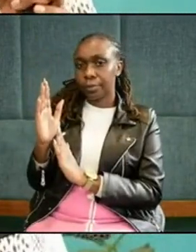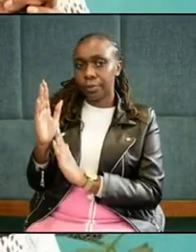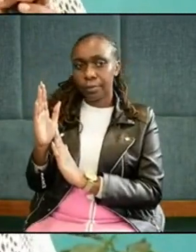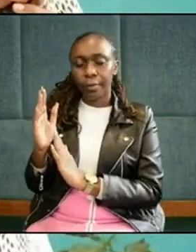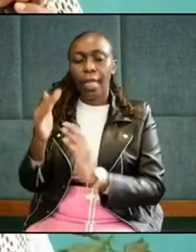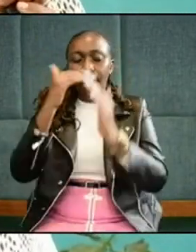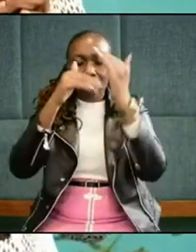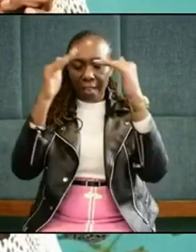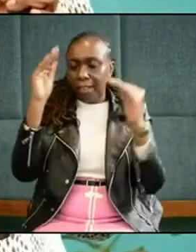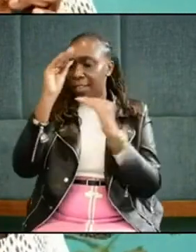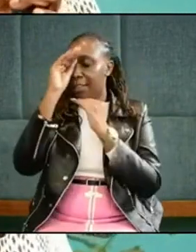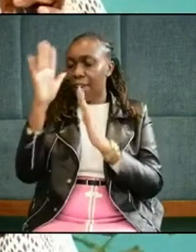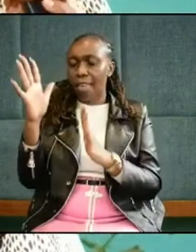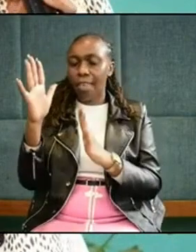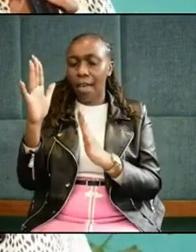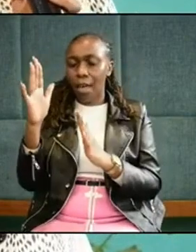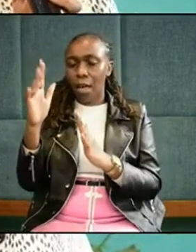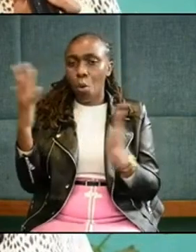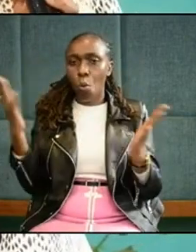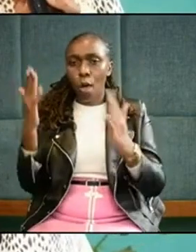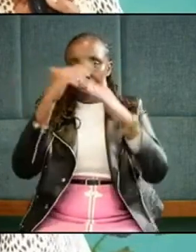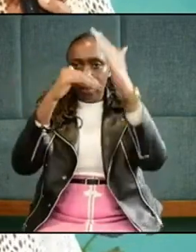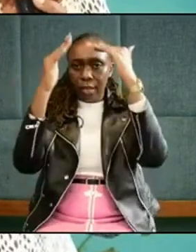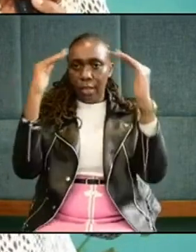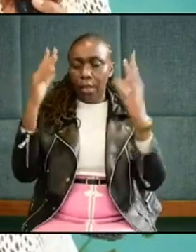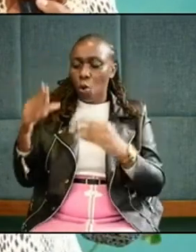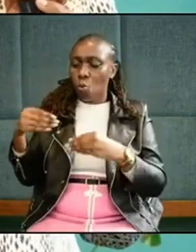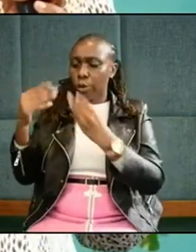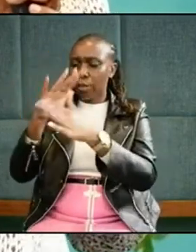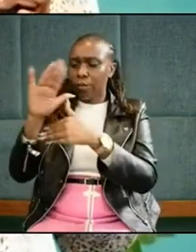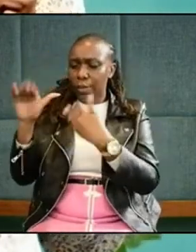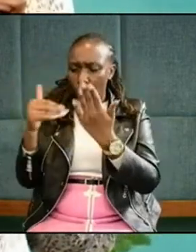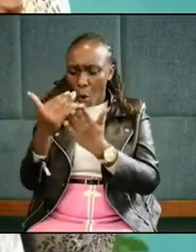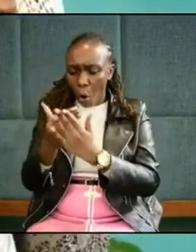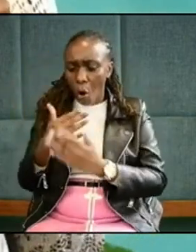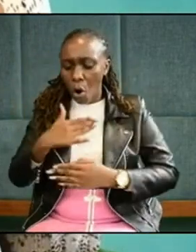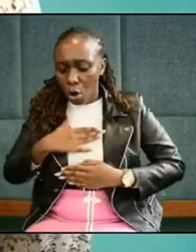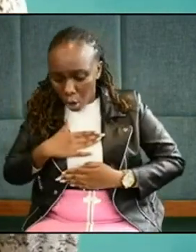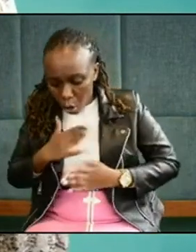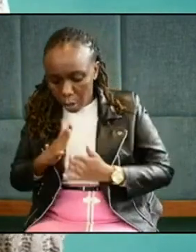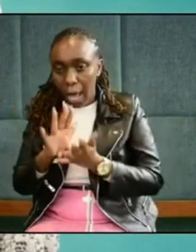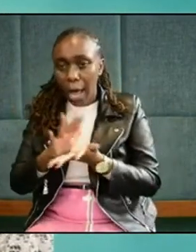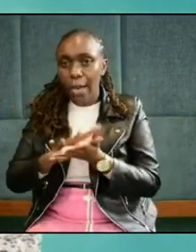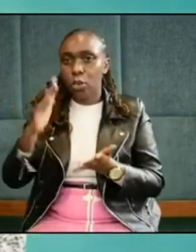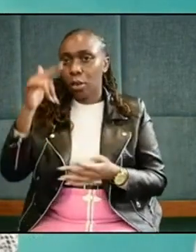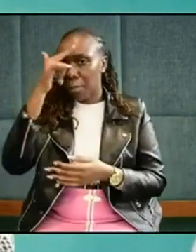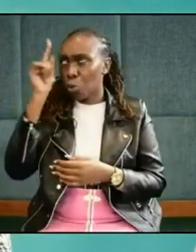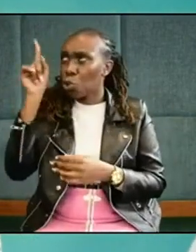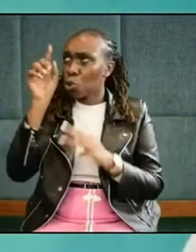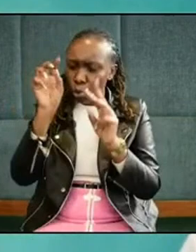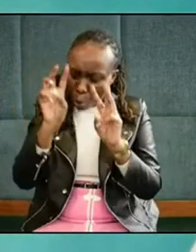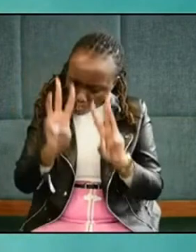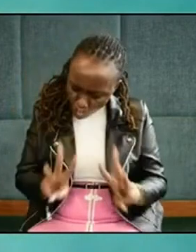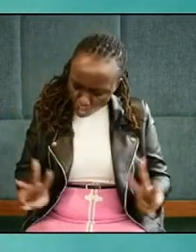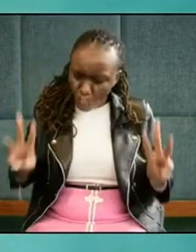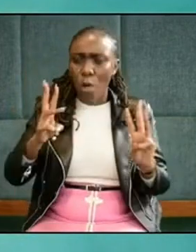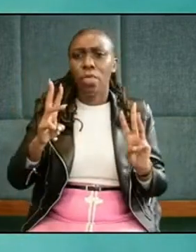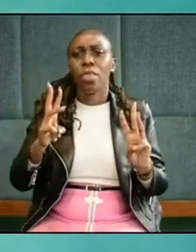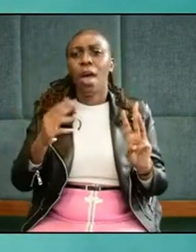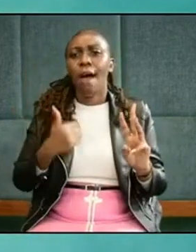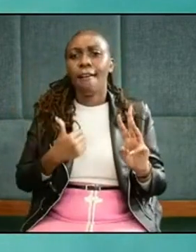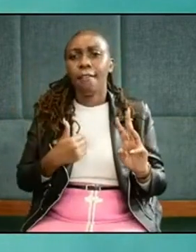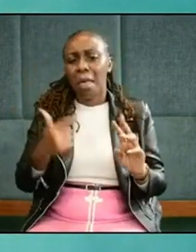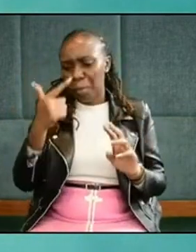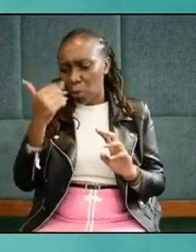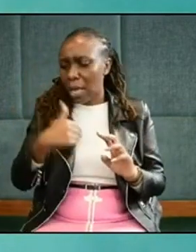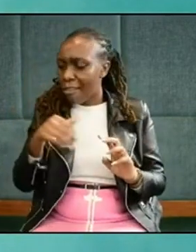Gracious Heavenly Father who art in heaven, we give you honor and glory, for you are worthy to be praised. Indeed, there is